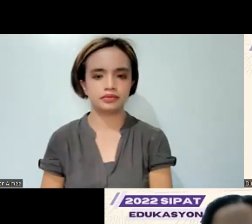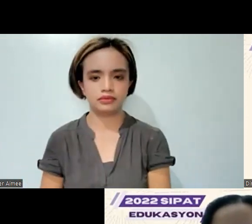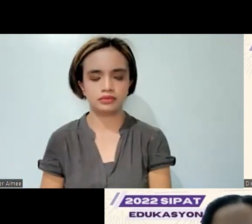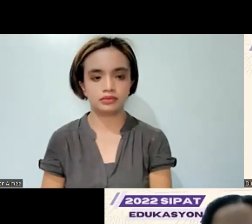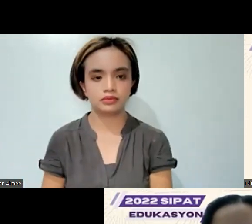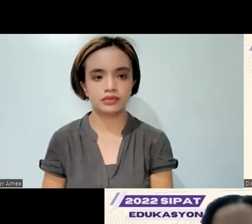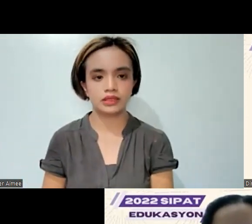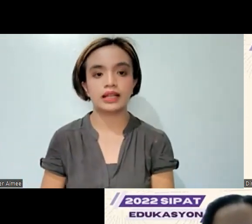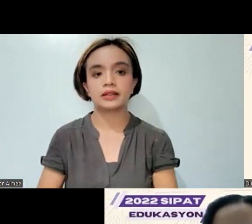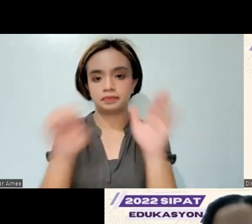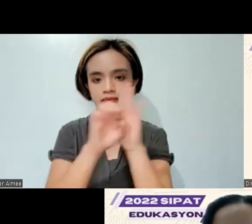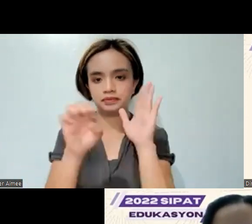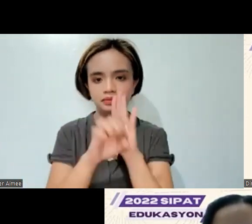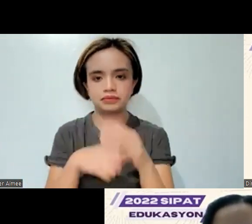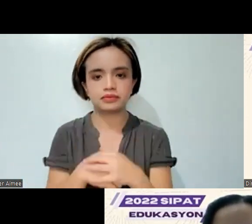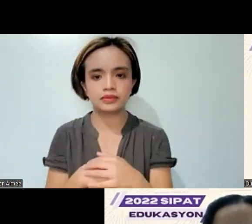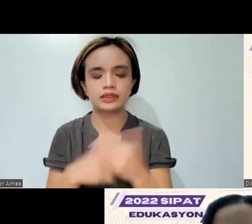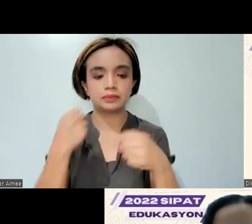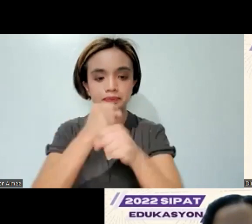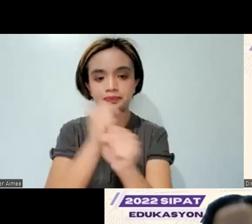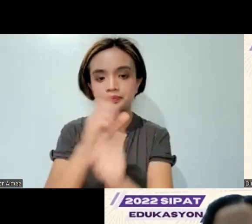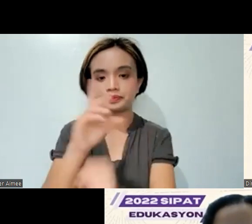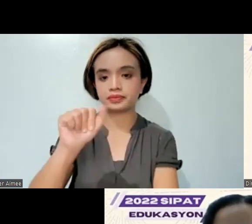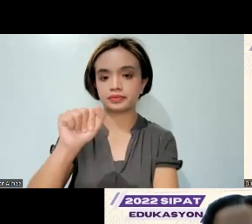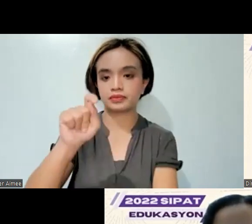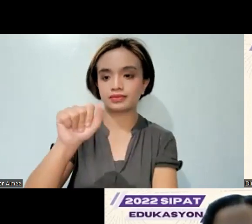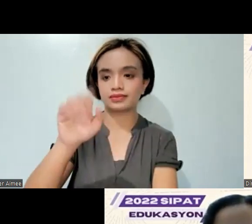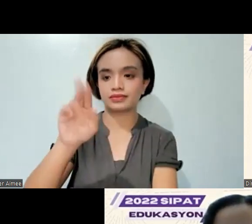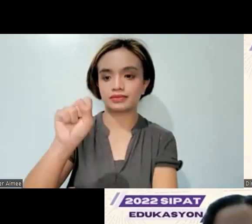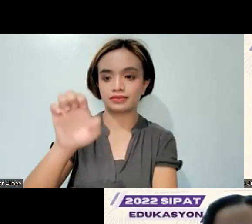can, for example, make a database or prepare a database